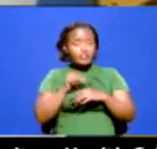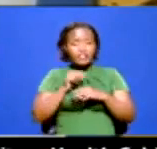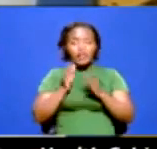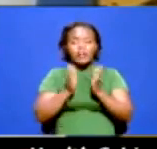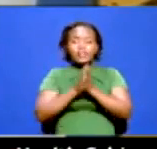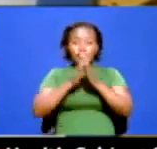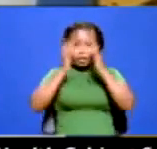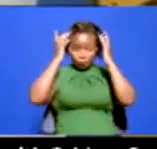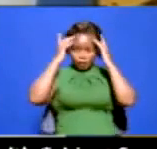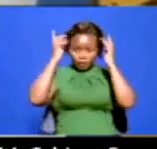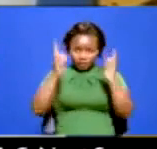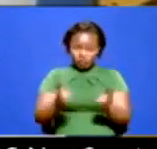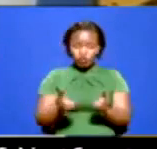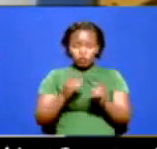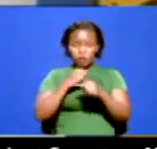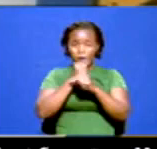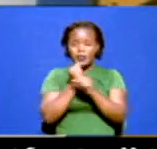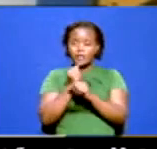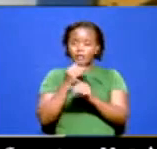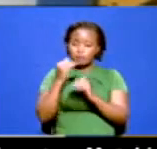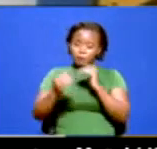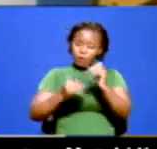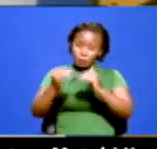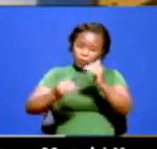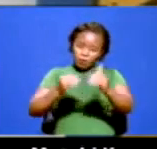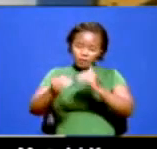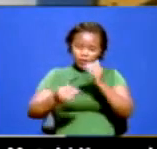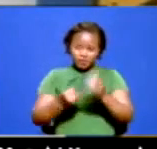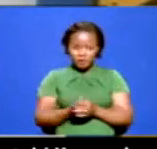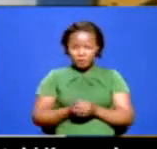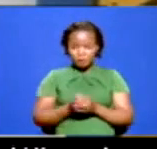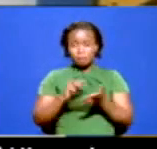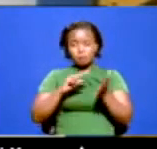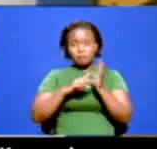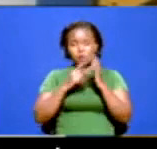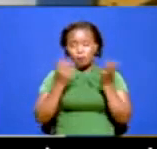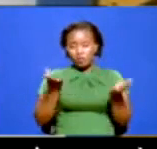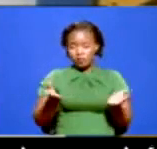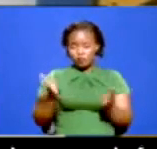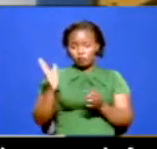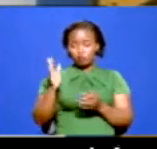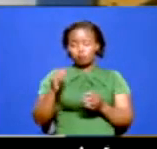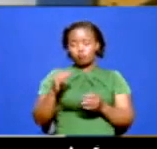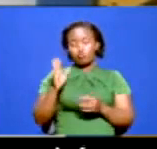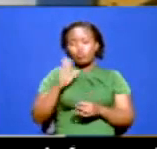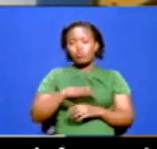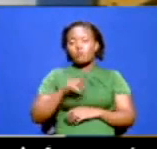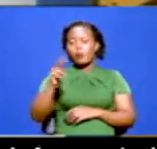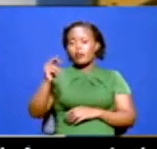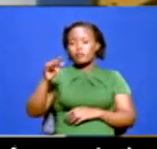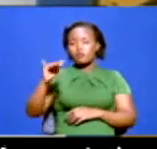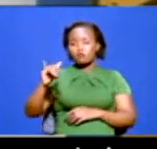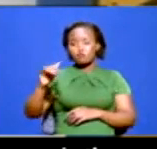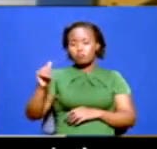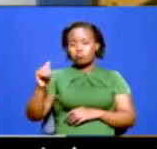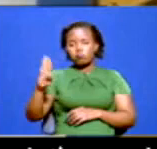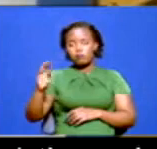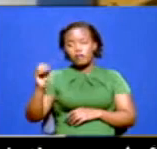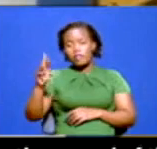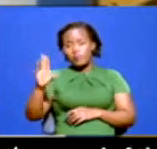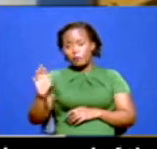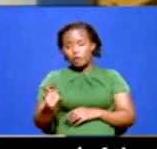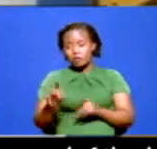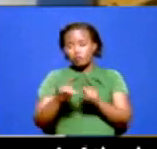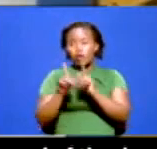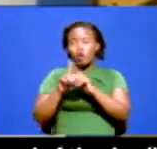processes. So Nyaboge has done a good job. And by the way, she's from my corps. She's a signaler.